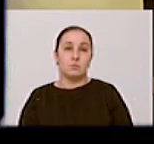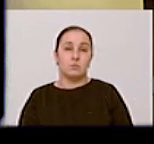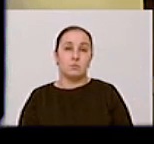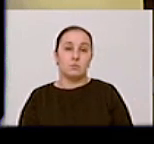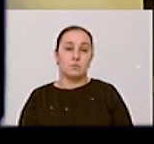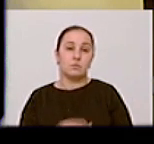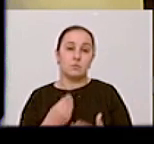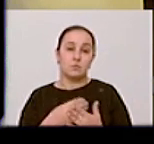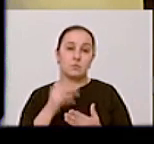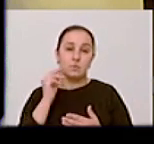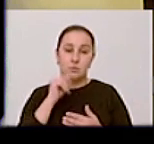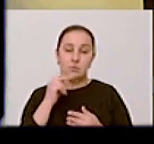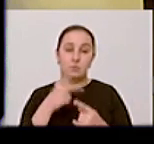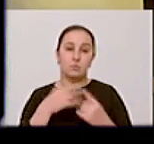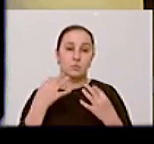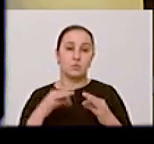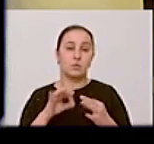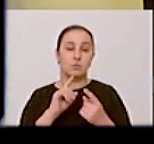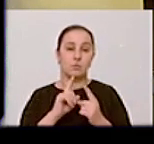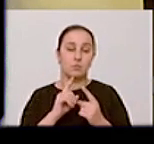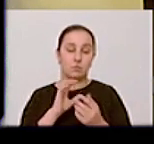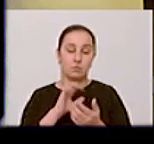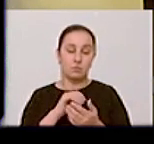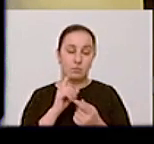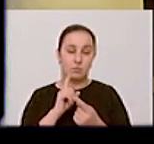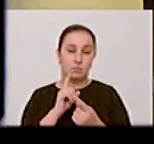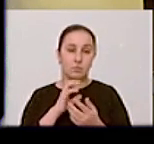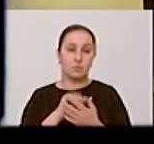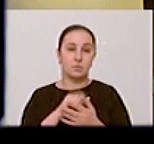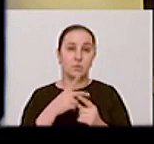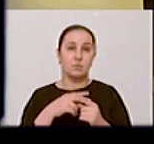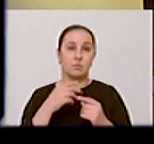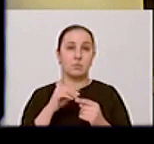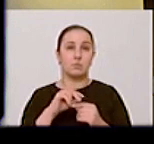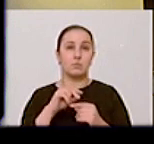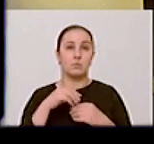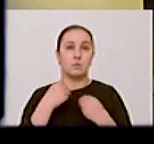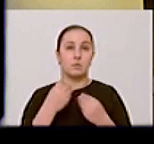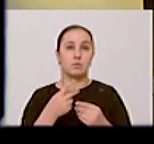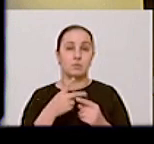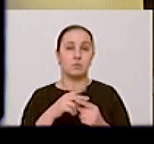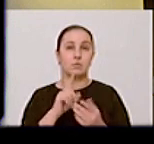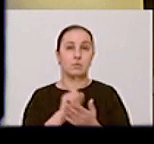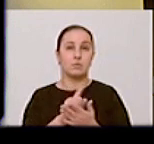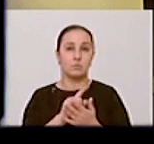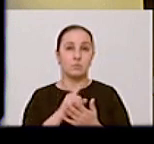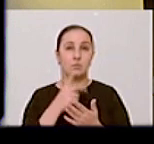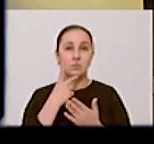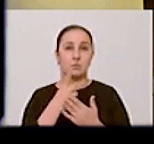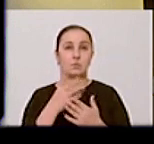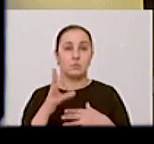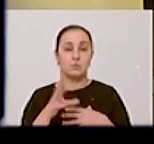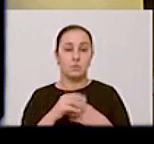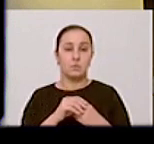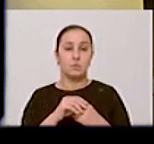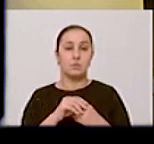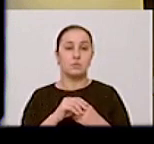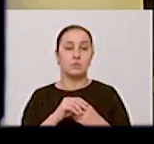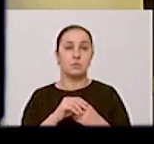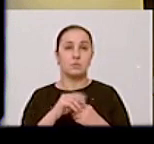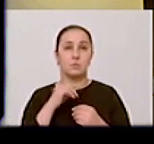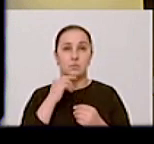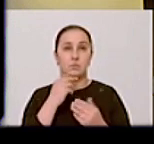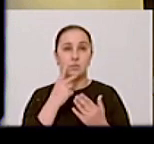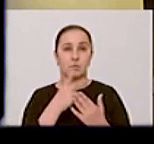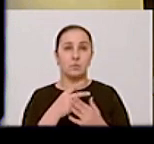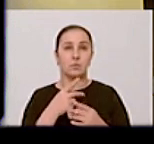Aziz o'quvchilarim, mustaqil bajarish uchun beriladigan topshiriqqa ham yetib keldik. Keling, birgalikda topshiriqlarga